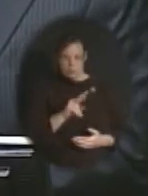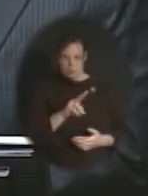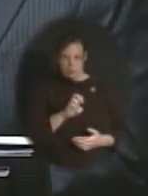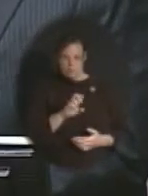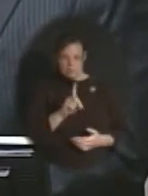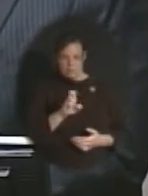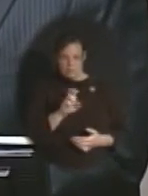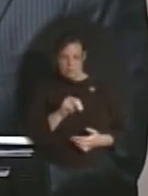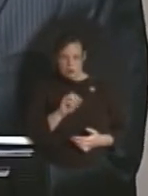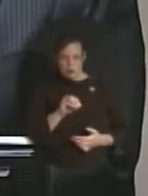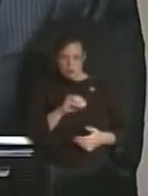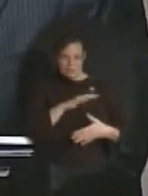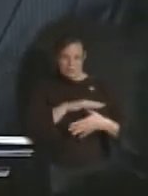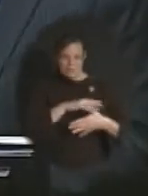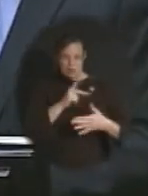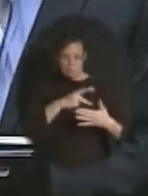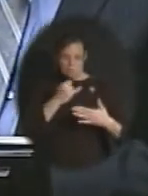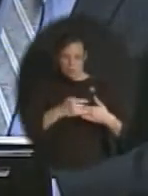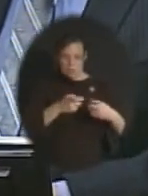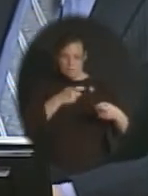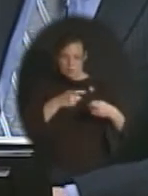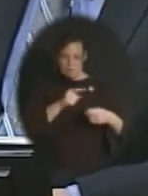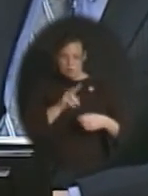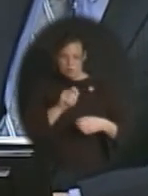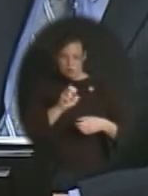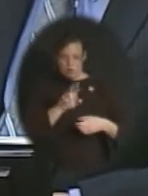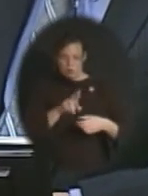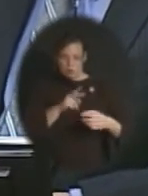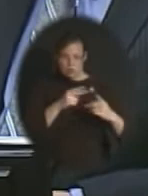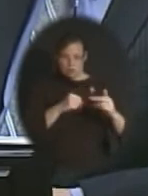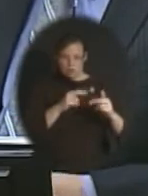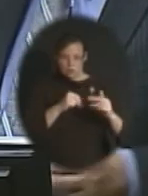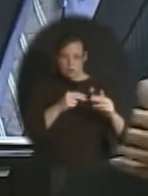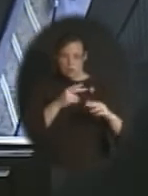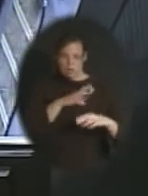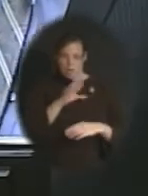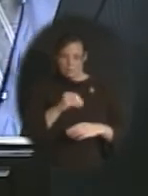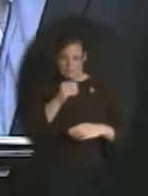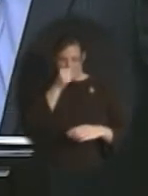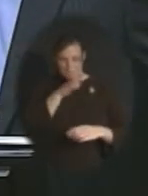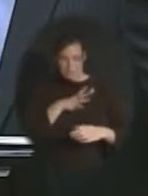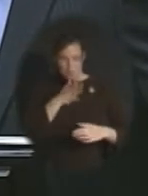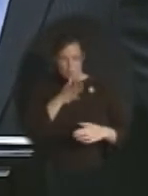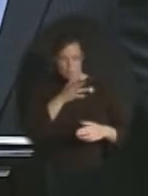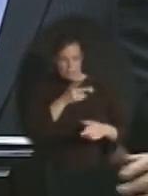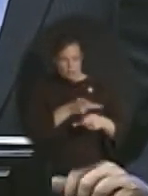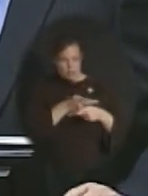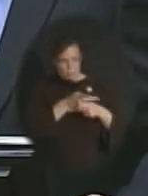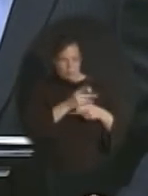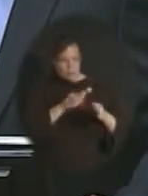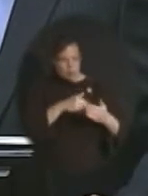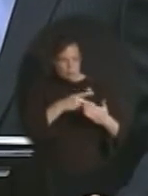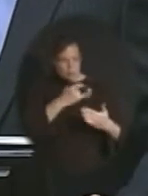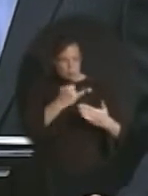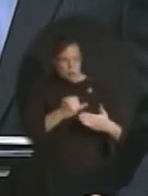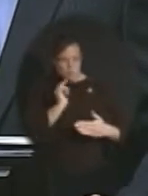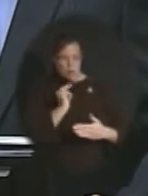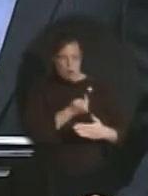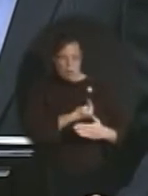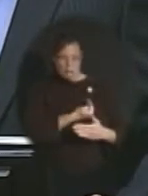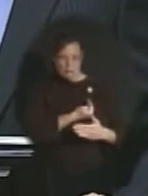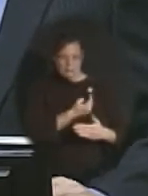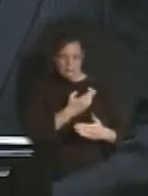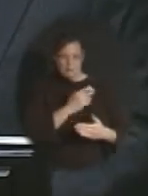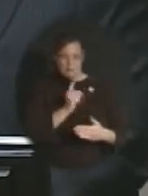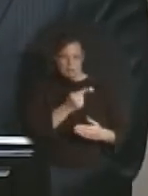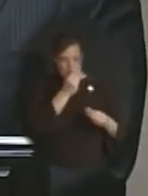is the Senior Project Manager from Turner Construction Company, is here tonight. He's the gentleman that will be supervising all of these projects for us, and I've